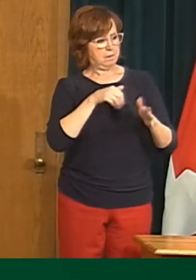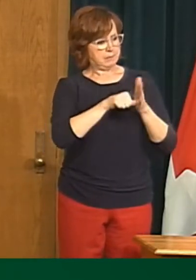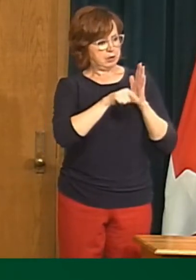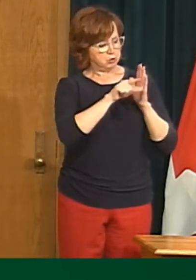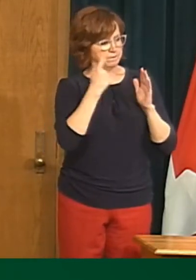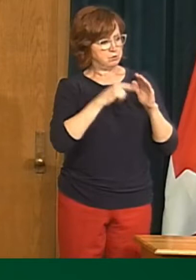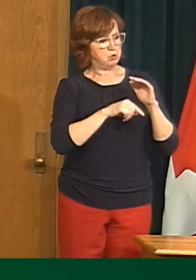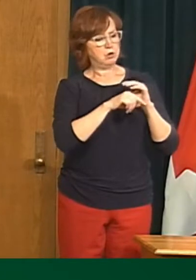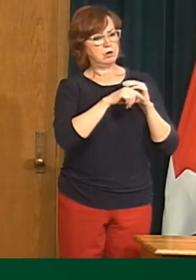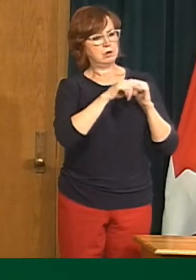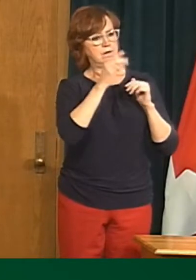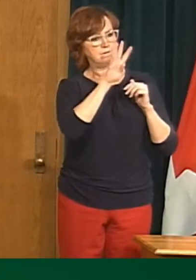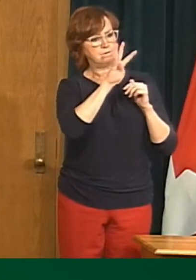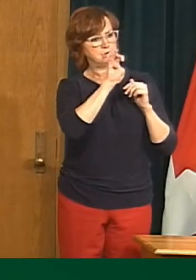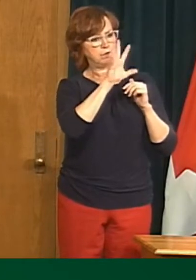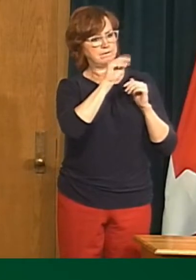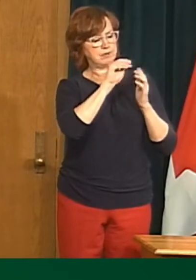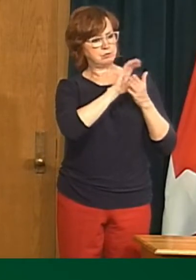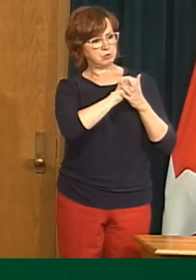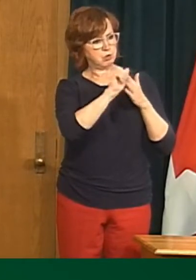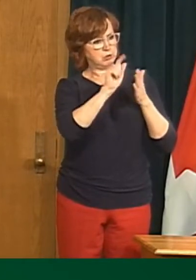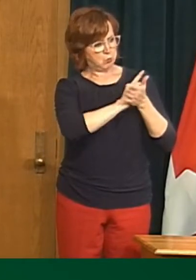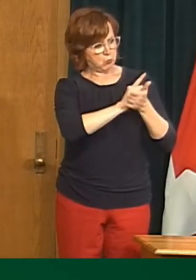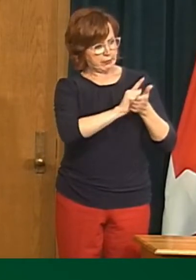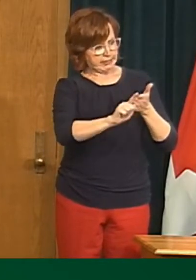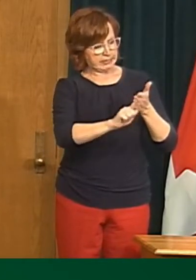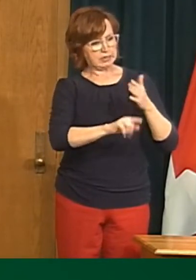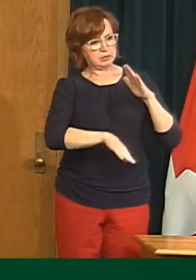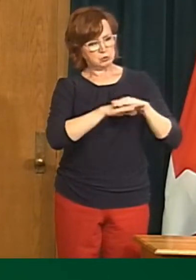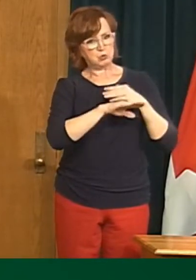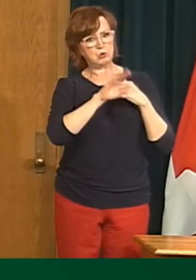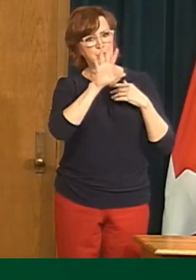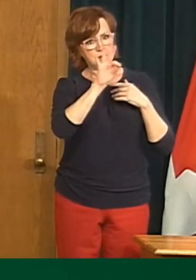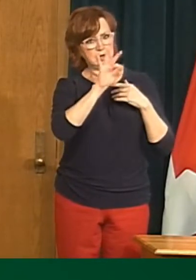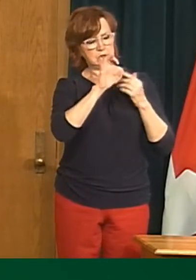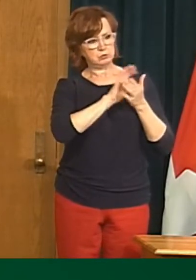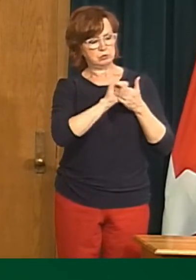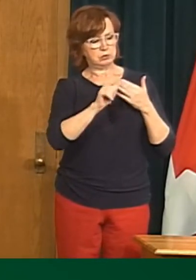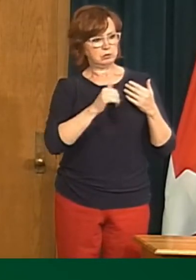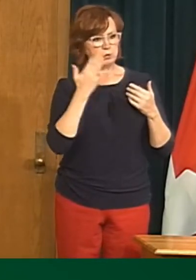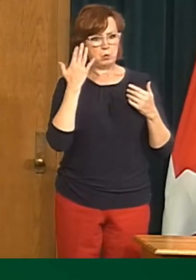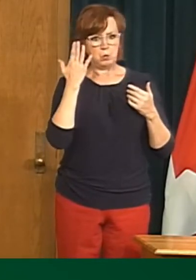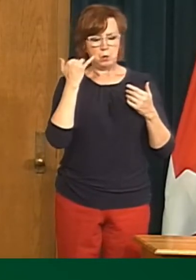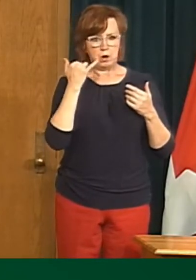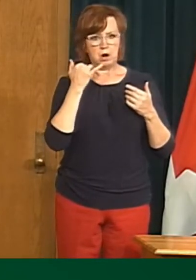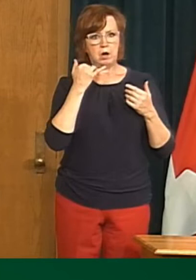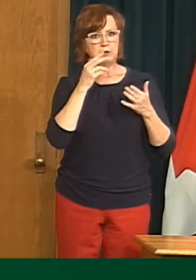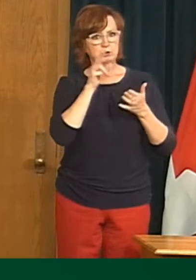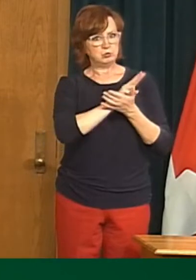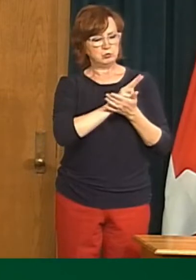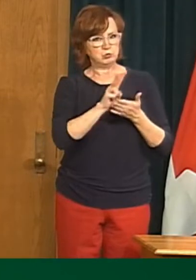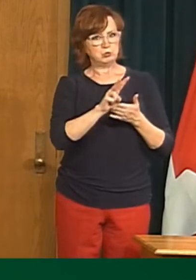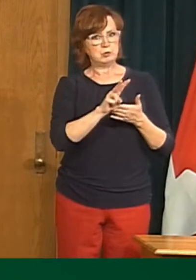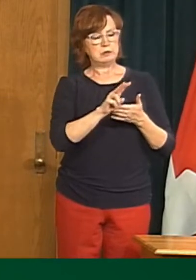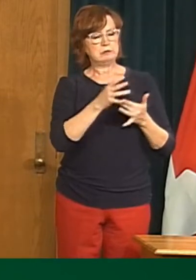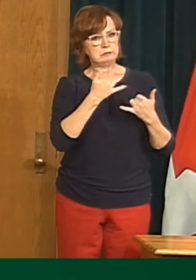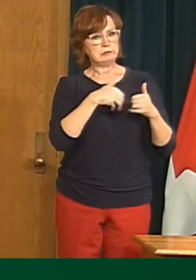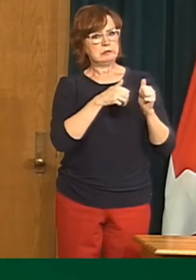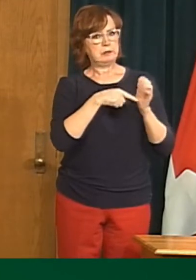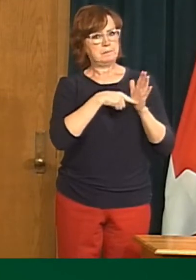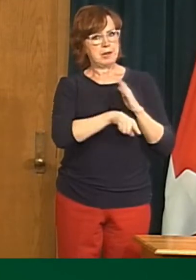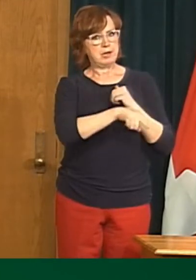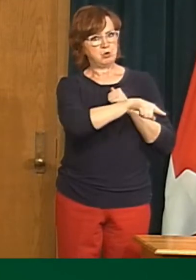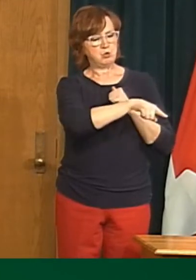they didn't have to make the decision between having some degree of income and self-isolating. So Saskatchewan